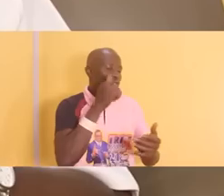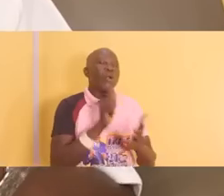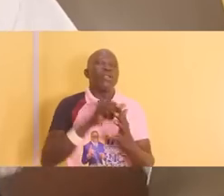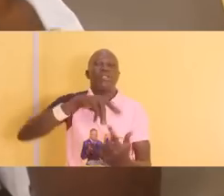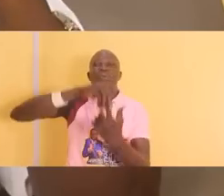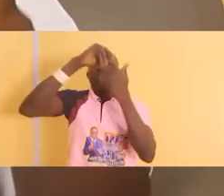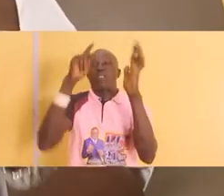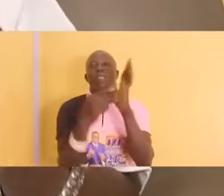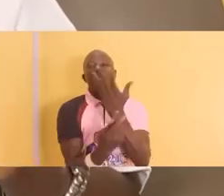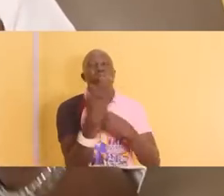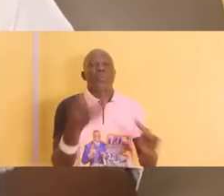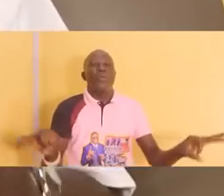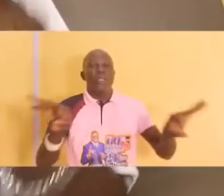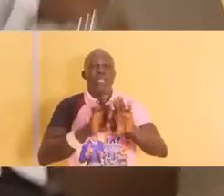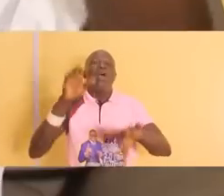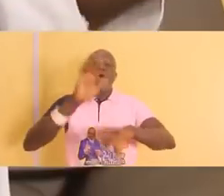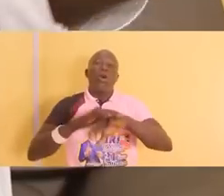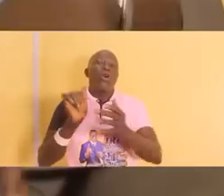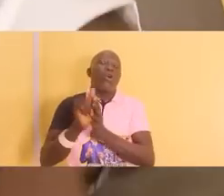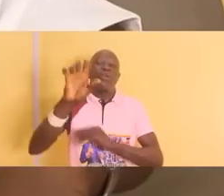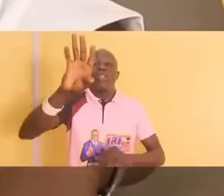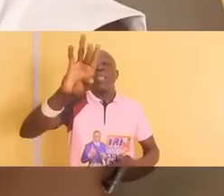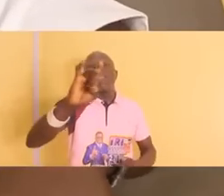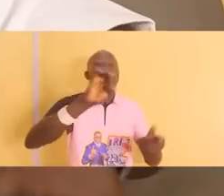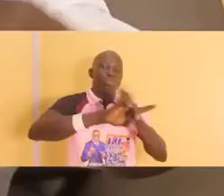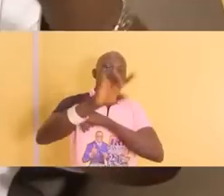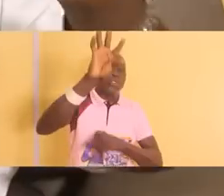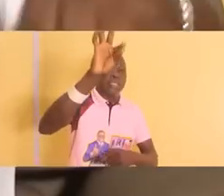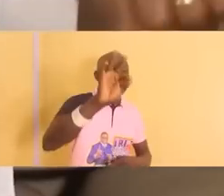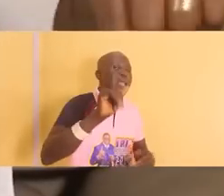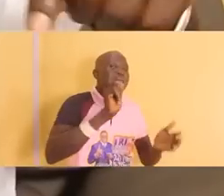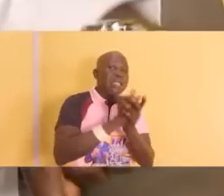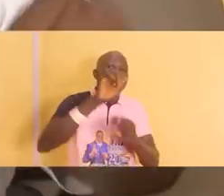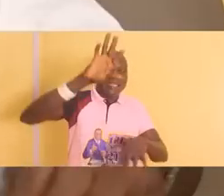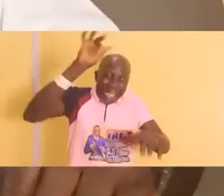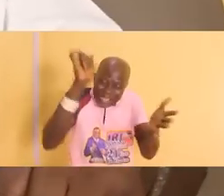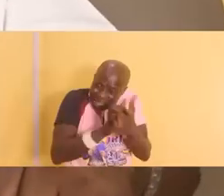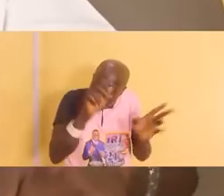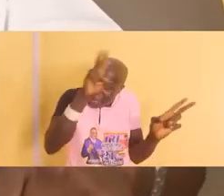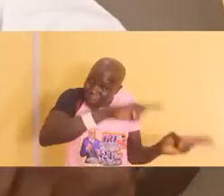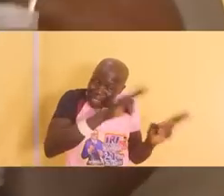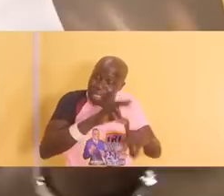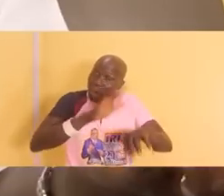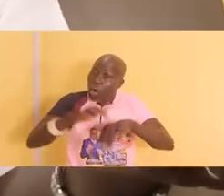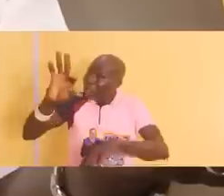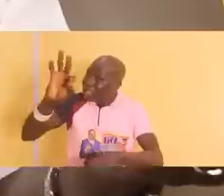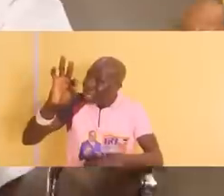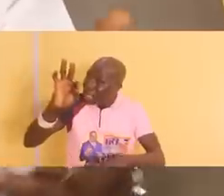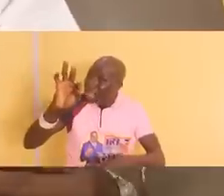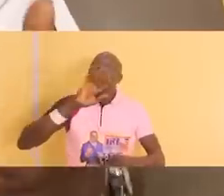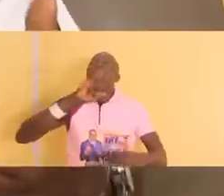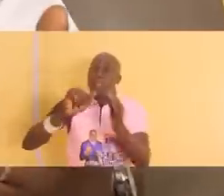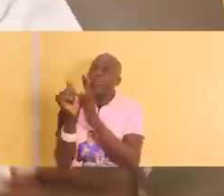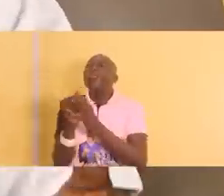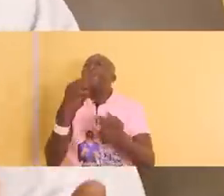se pataki. Tomorrow is very important. Then on the 8th, Monday on the 9th. On the 8th to on the 9th. So you saw me on the 9th. That Fiji is on the 9th. That will